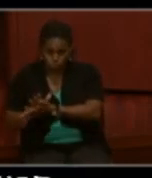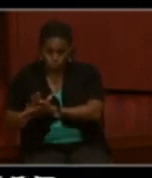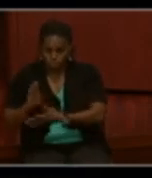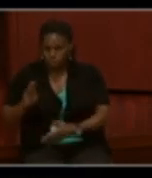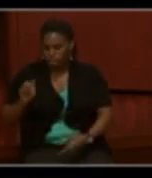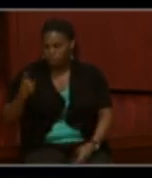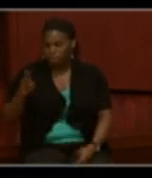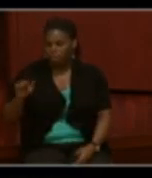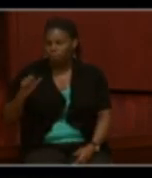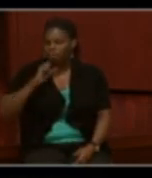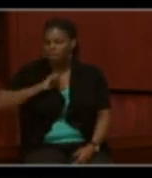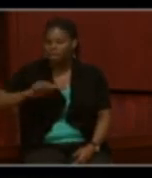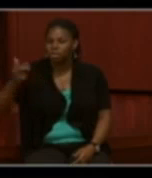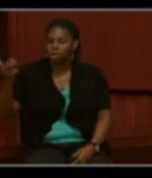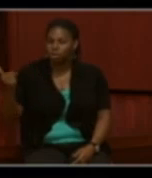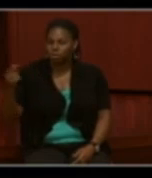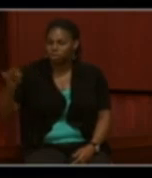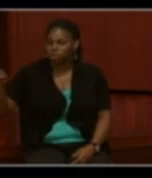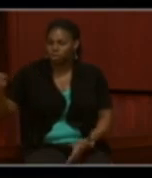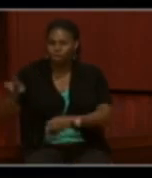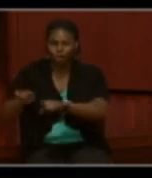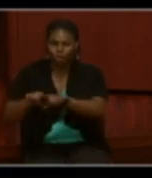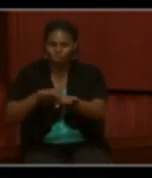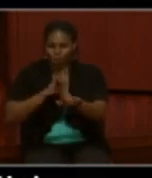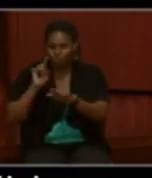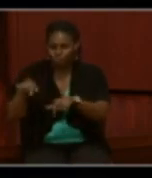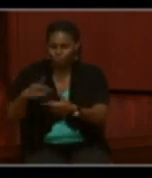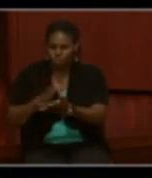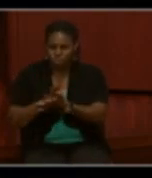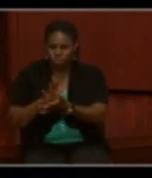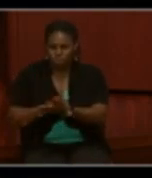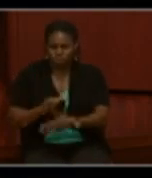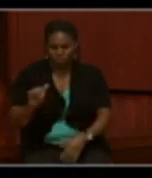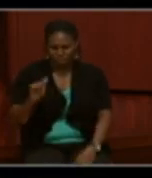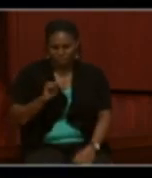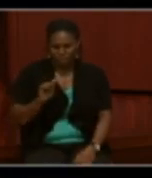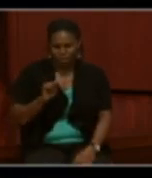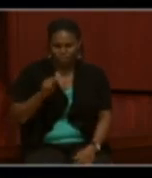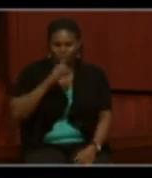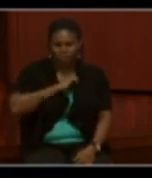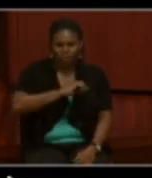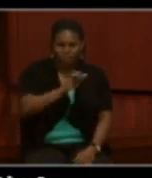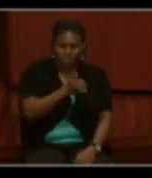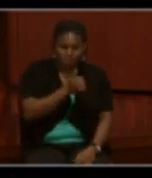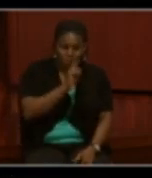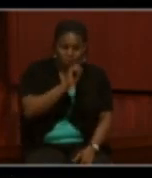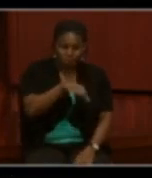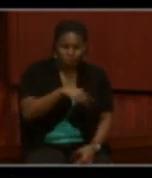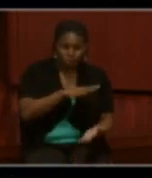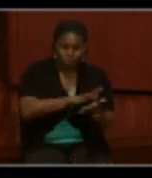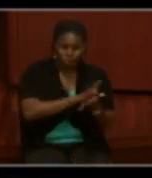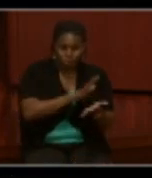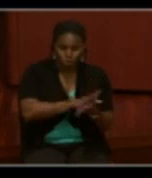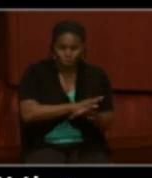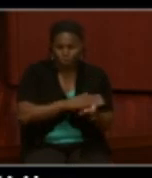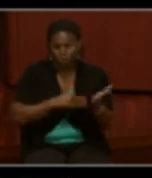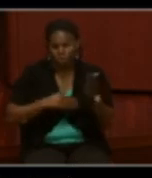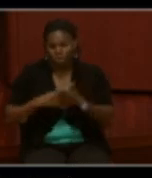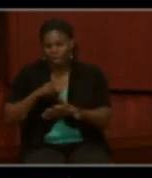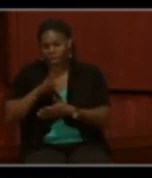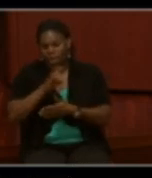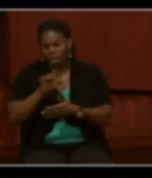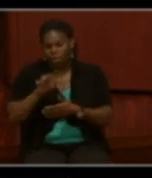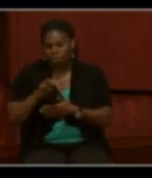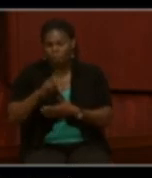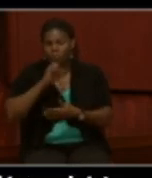Barbara, 13, is at home going to school. Alfred, age 10, is at home going to school. And there's William, age